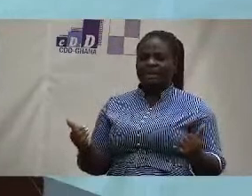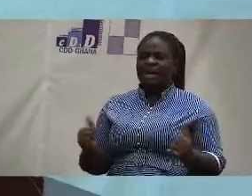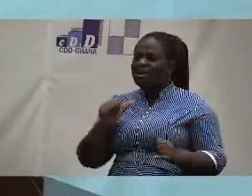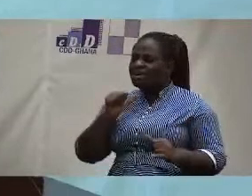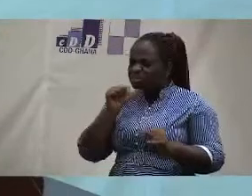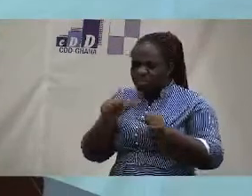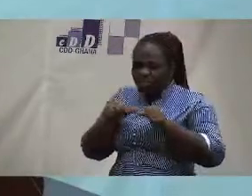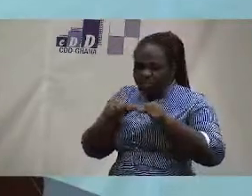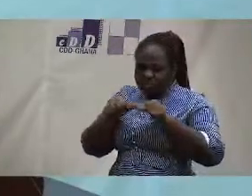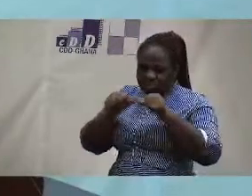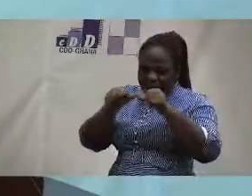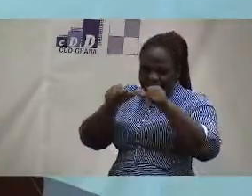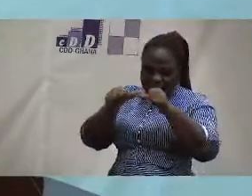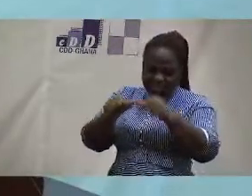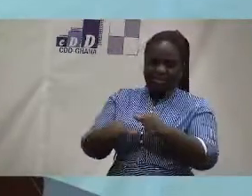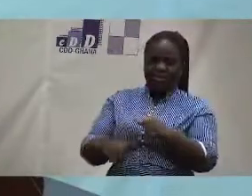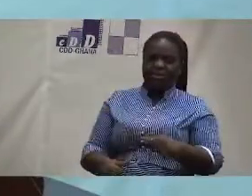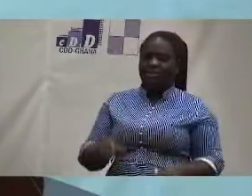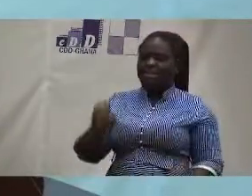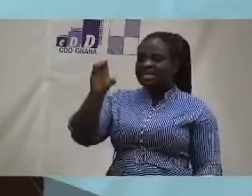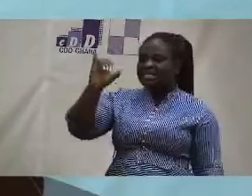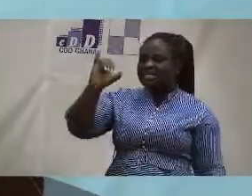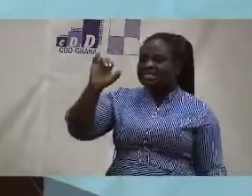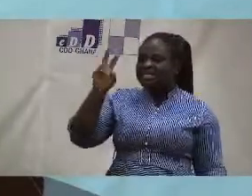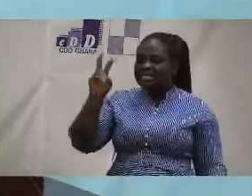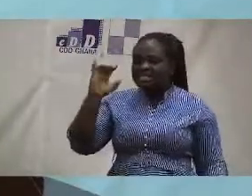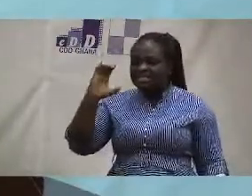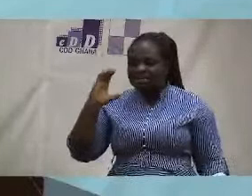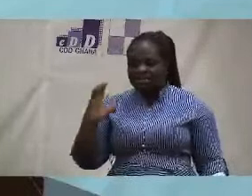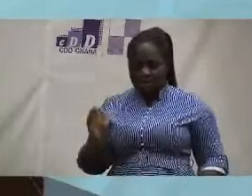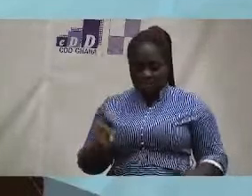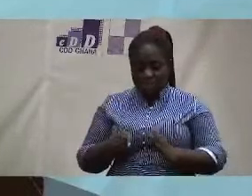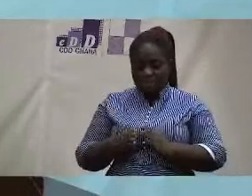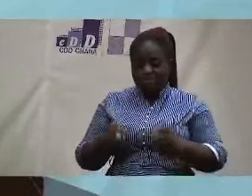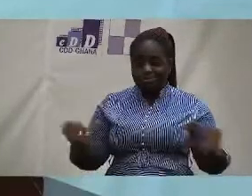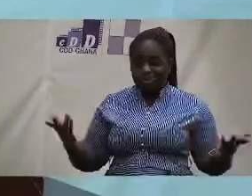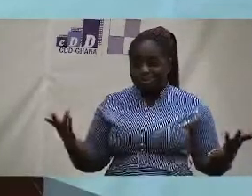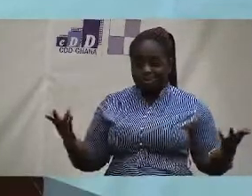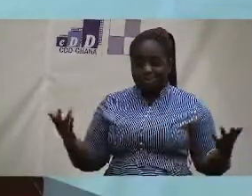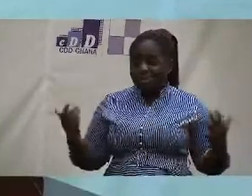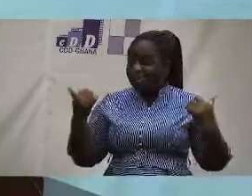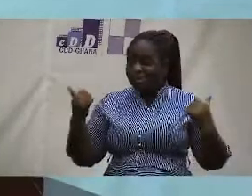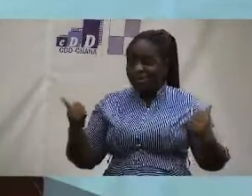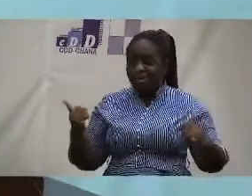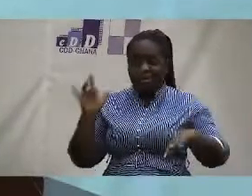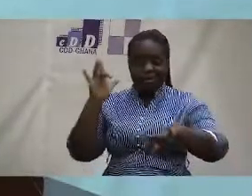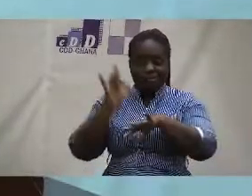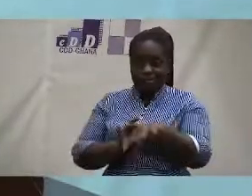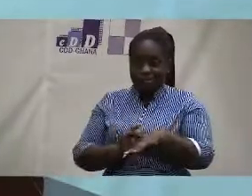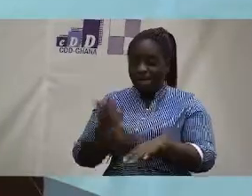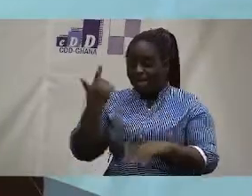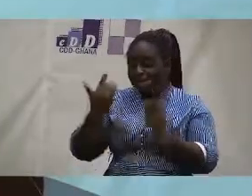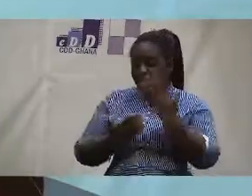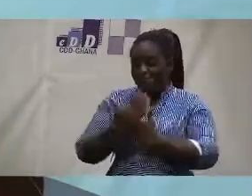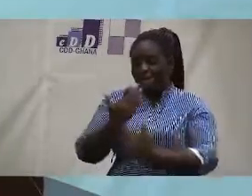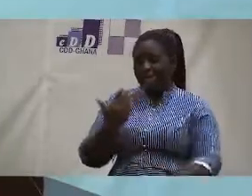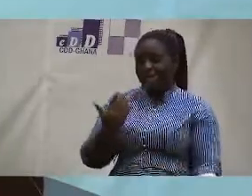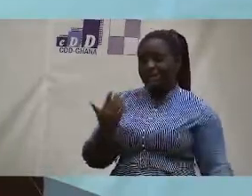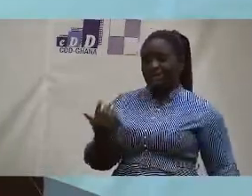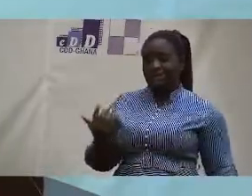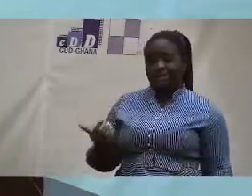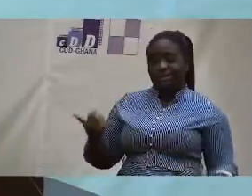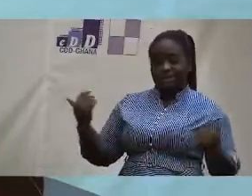continuity and discontinuity of the civic space is clearly impacted by the contingency of the